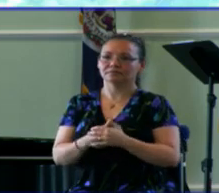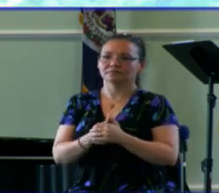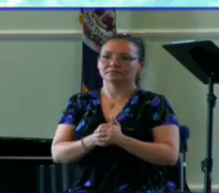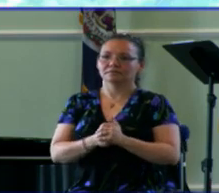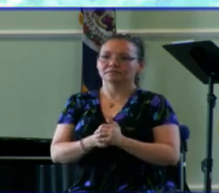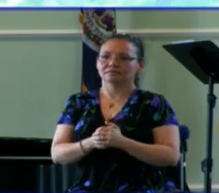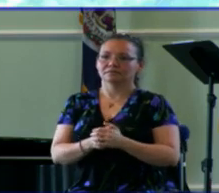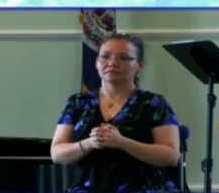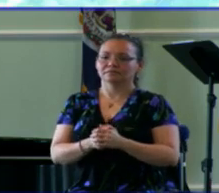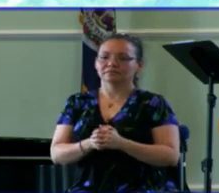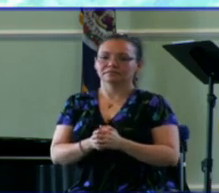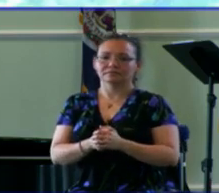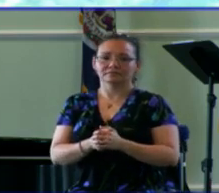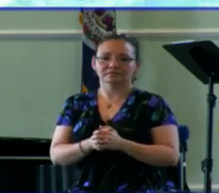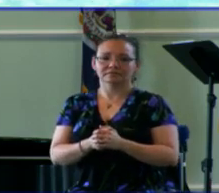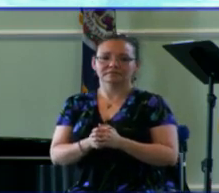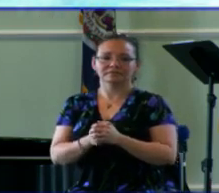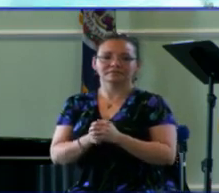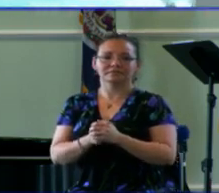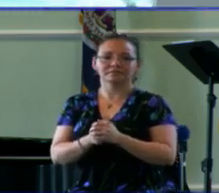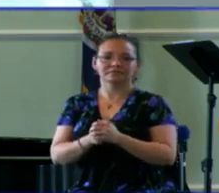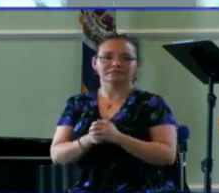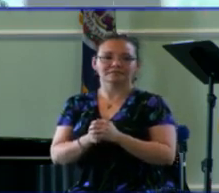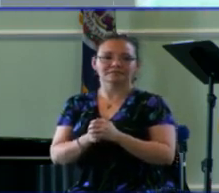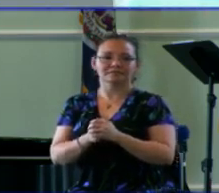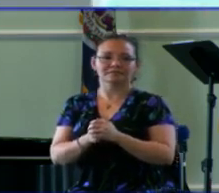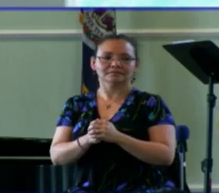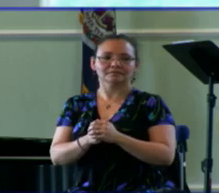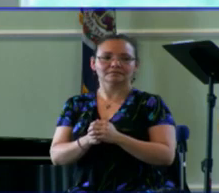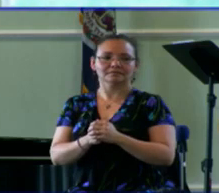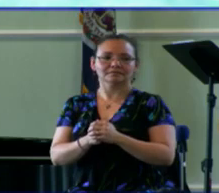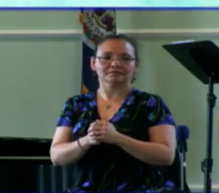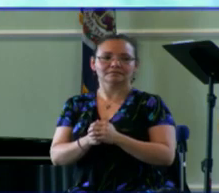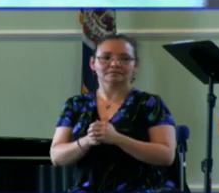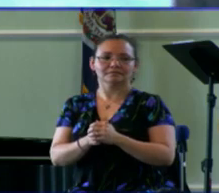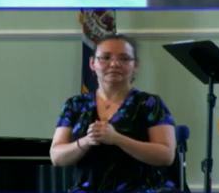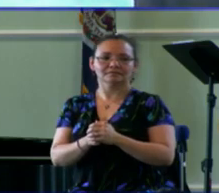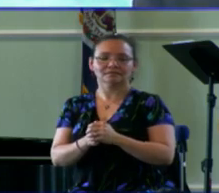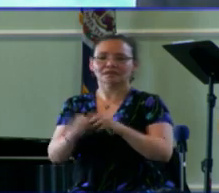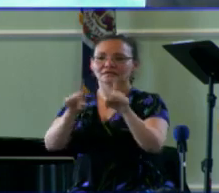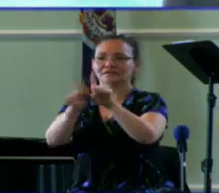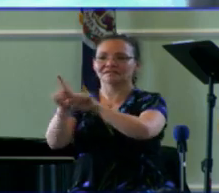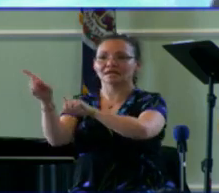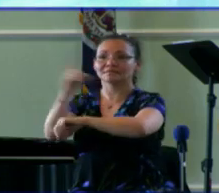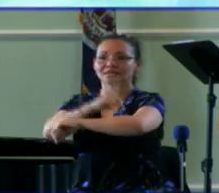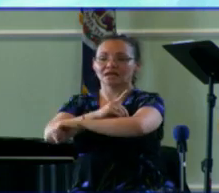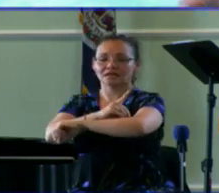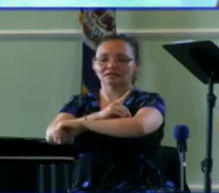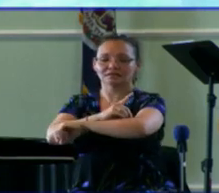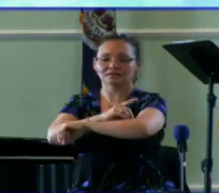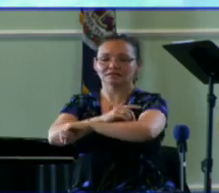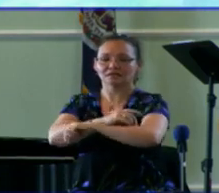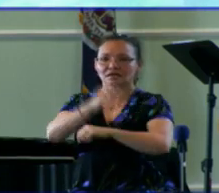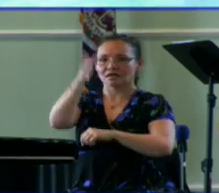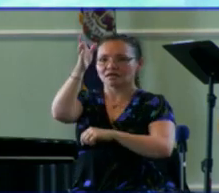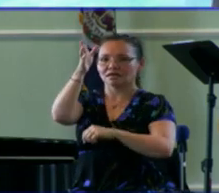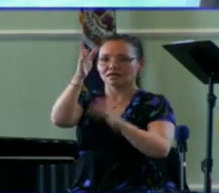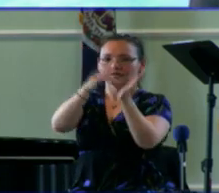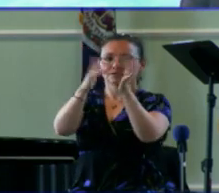All right. Matthew 13, verse 1. It says, on the same day, Jesus went out of the